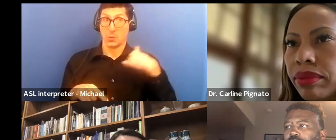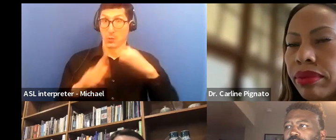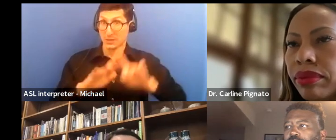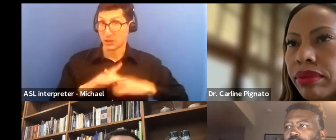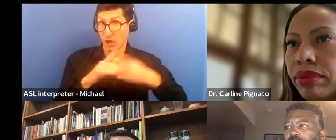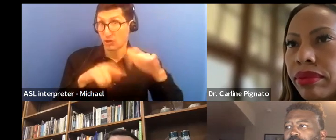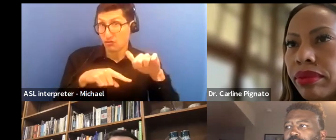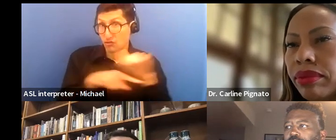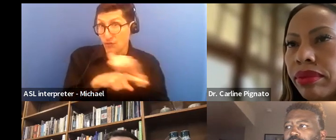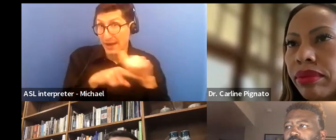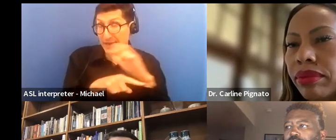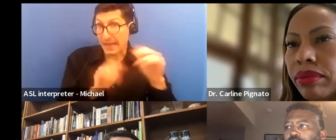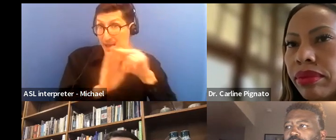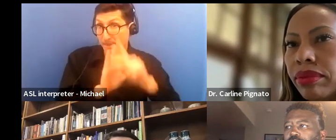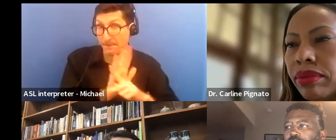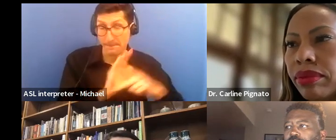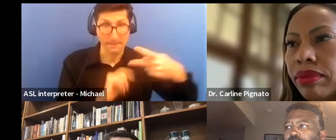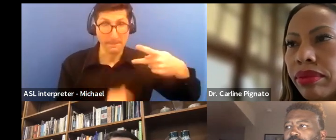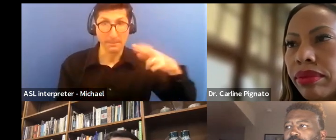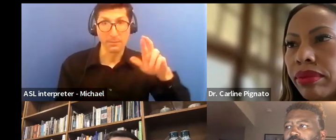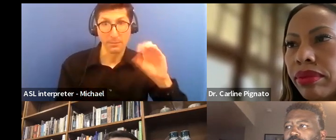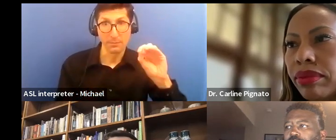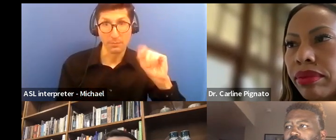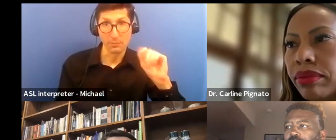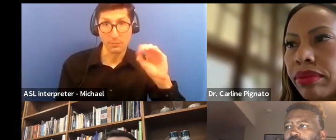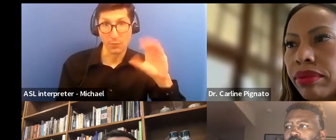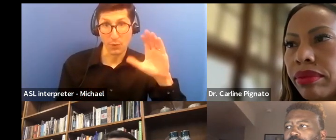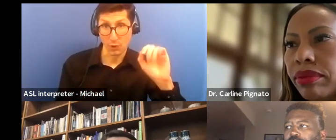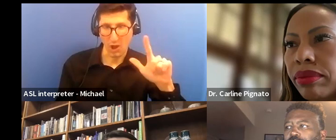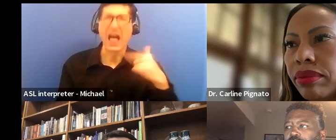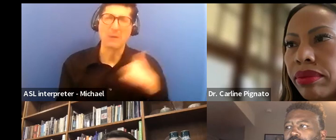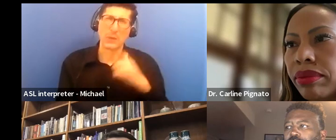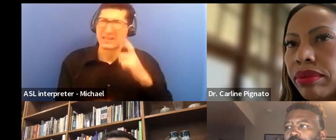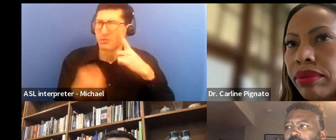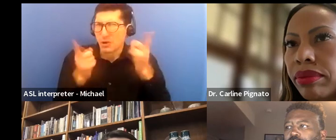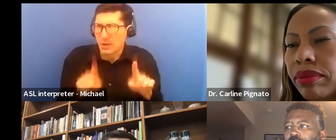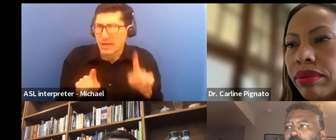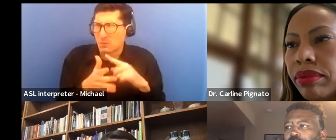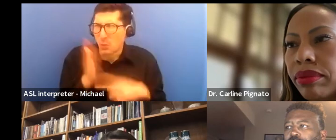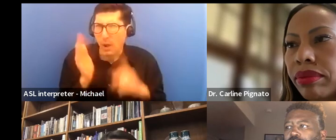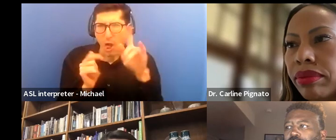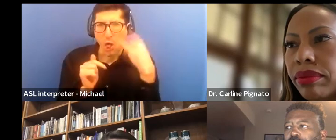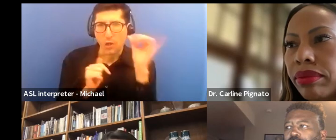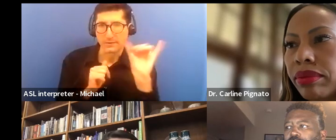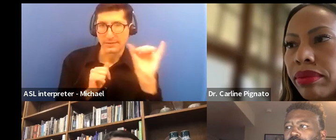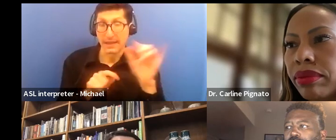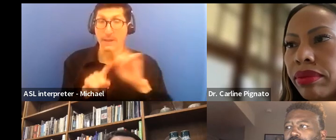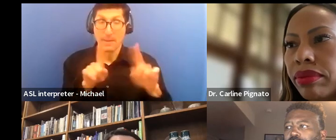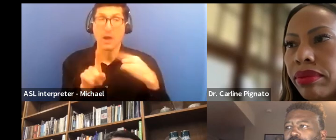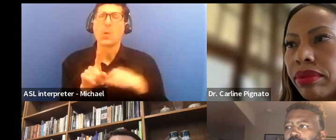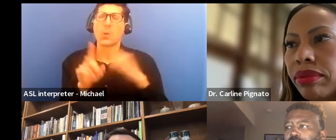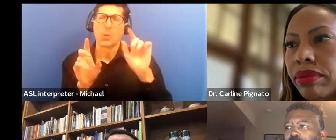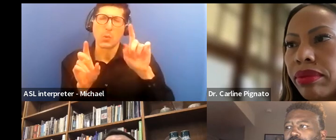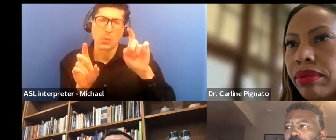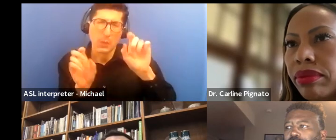group to agree on what that's going to be as we proceed forward. That is something that should be on the table to talk about. How